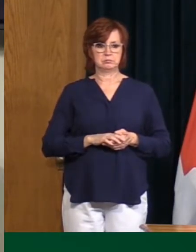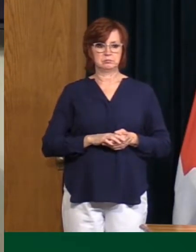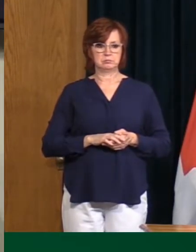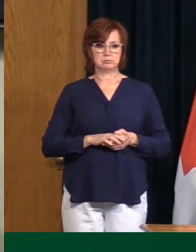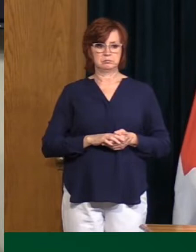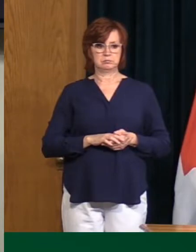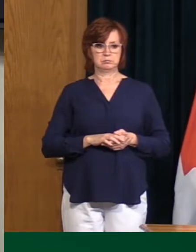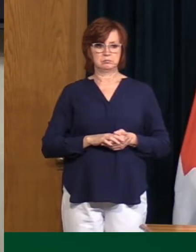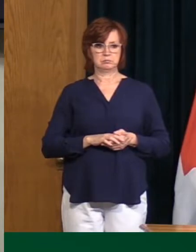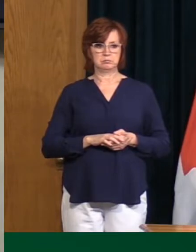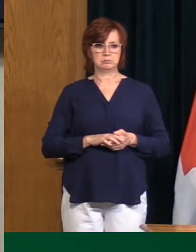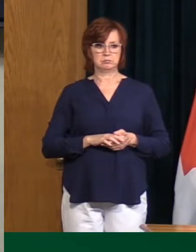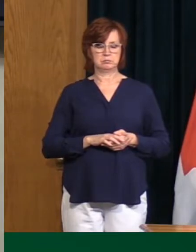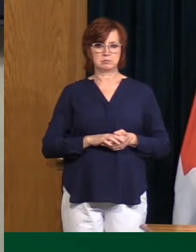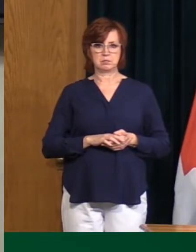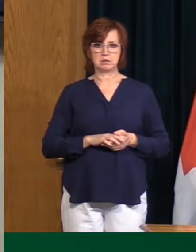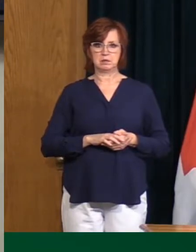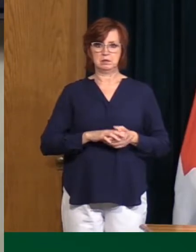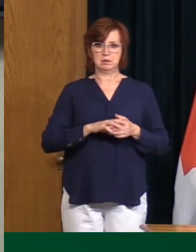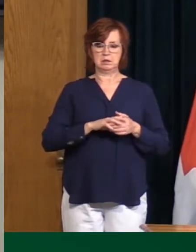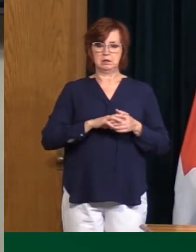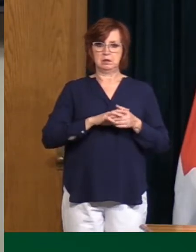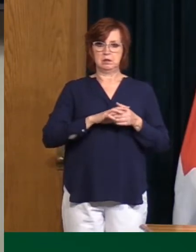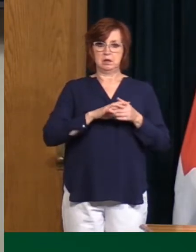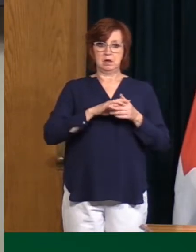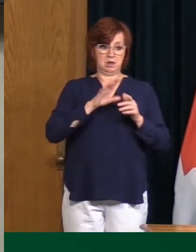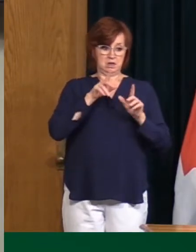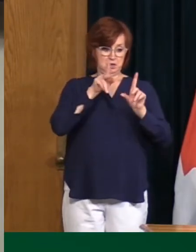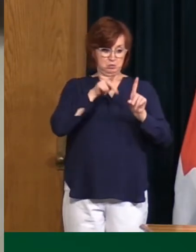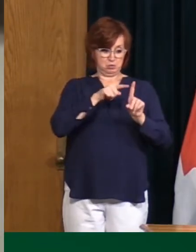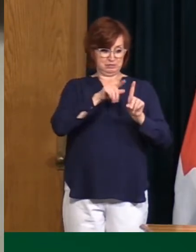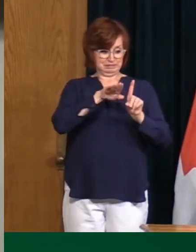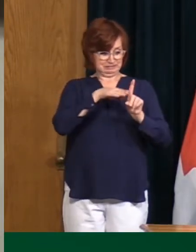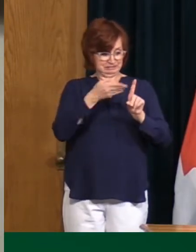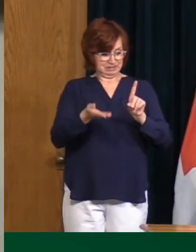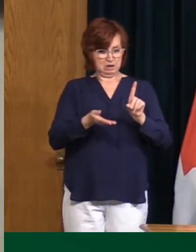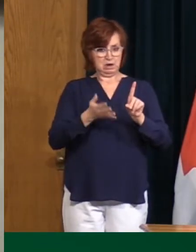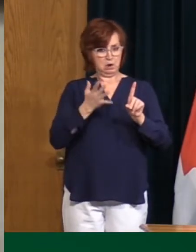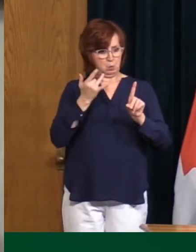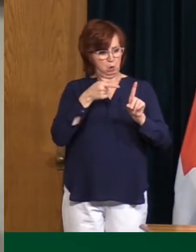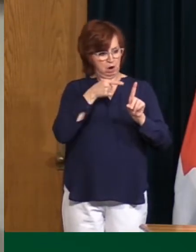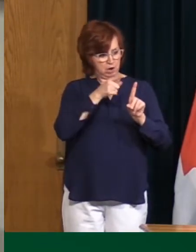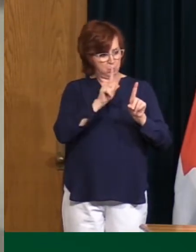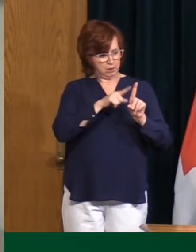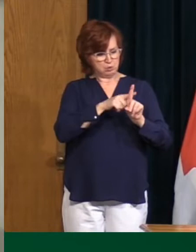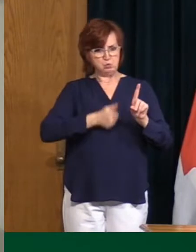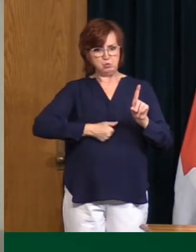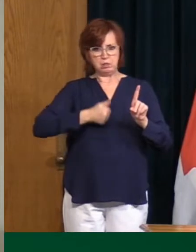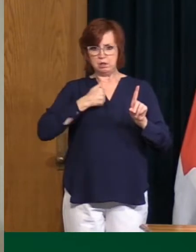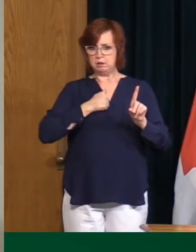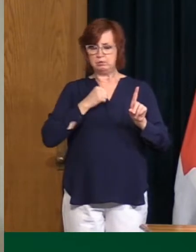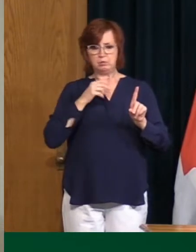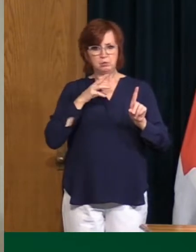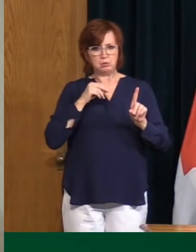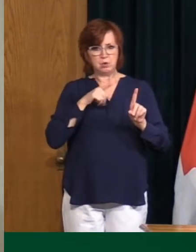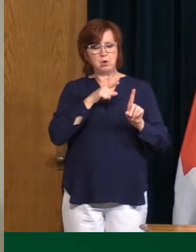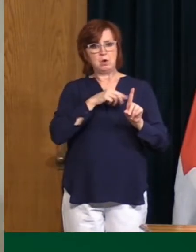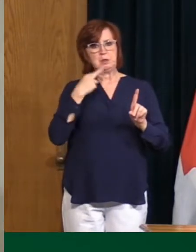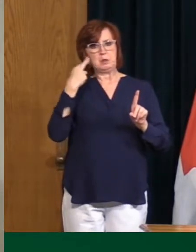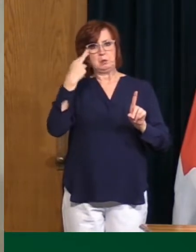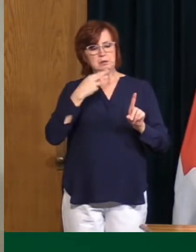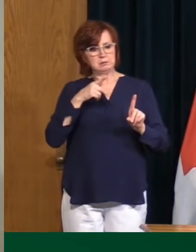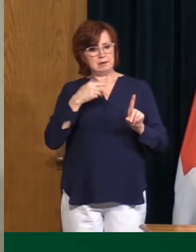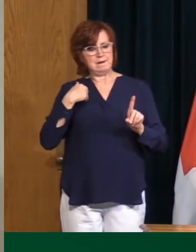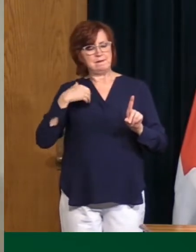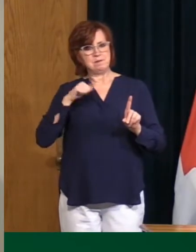factors related to age and underlying risk factors. And when we look at our 7 deaths, actually, in general, what I can